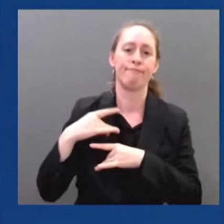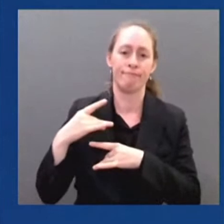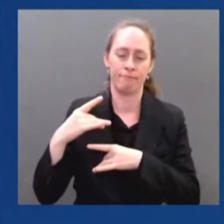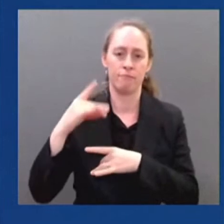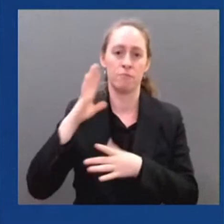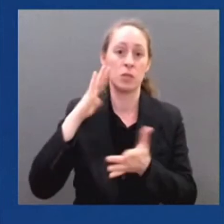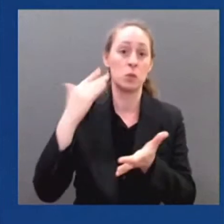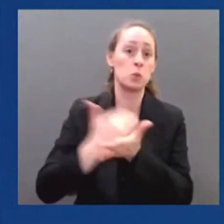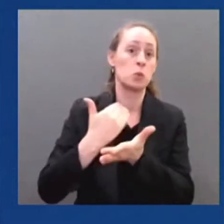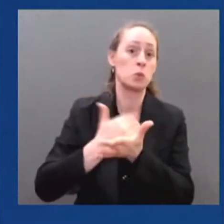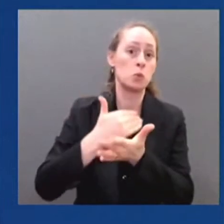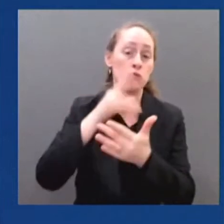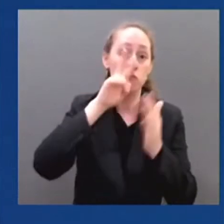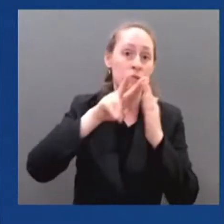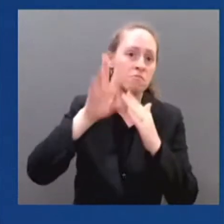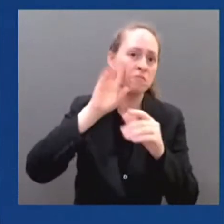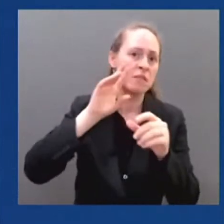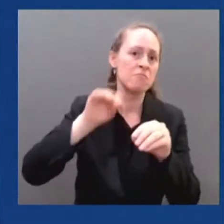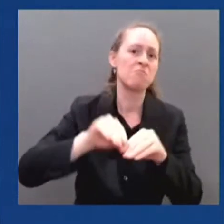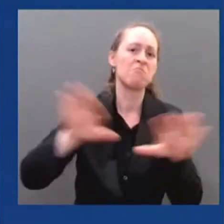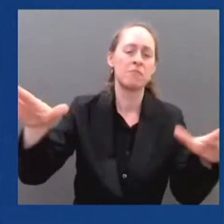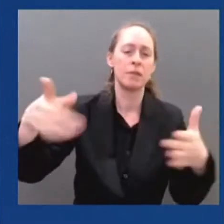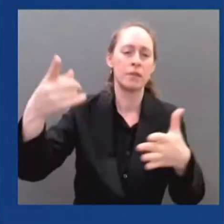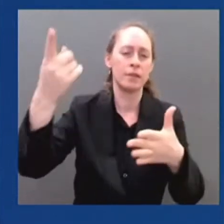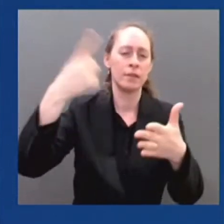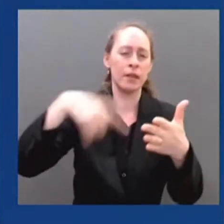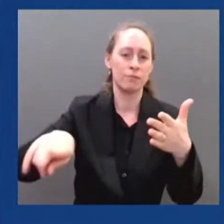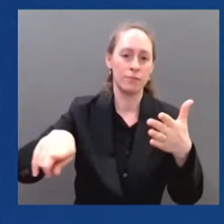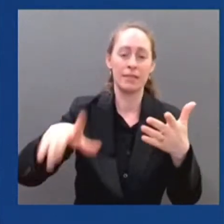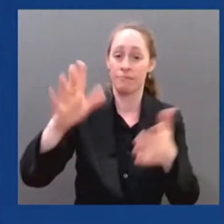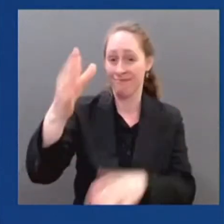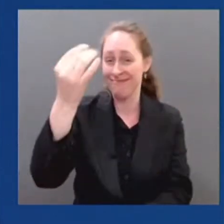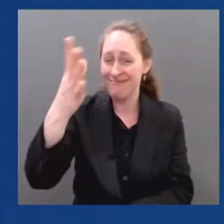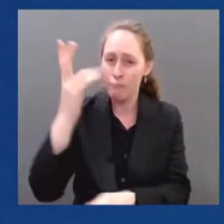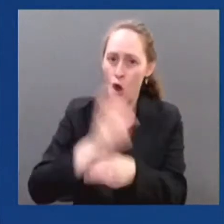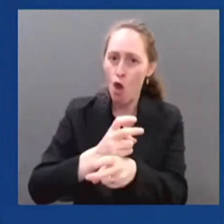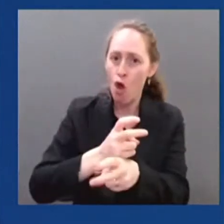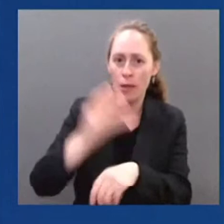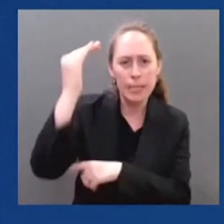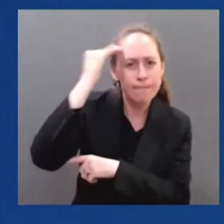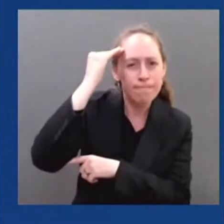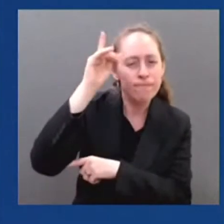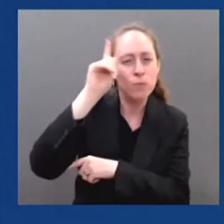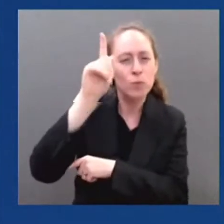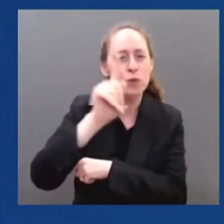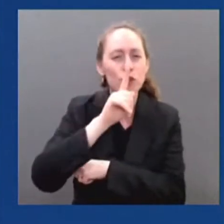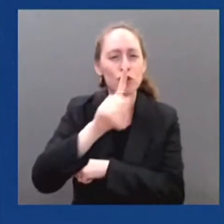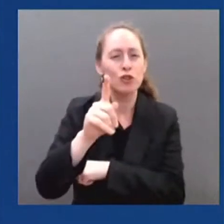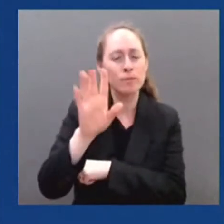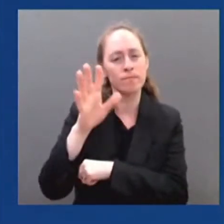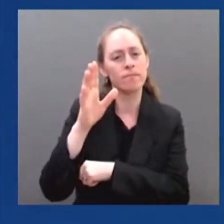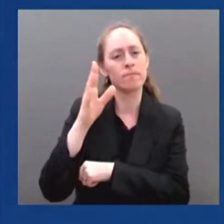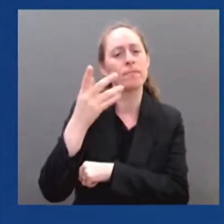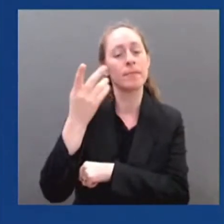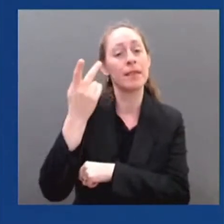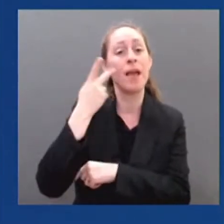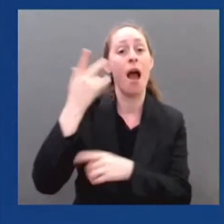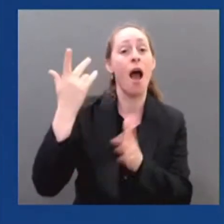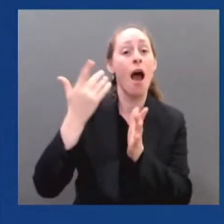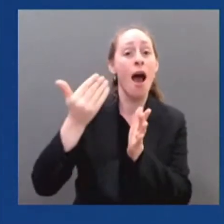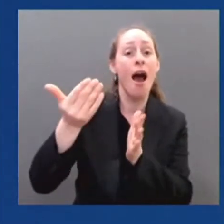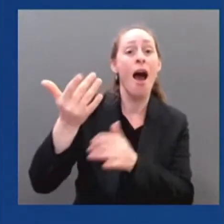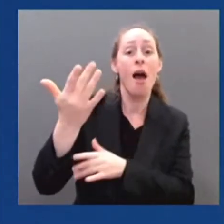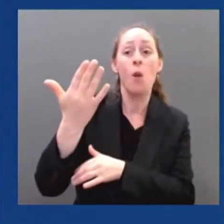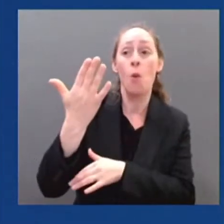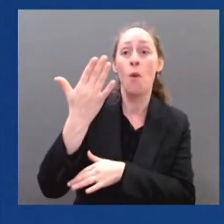get more modeling data coming out. And, you know, and my feeling is that we're going to update people with kind of both what we're seeing